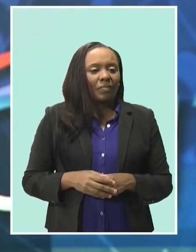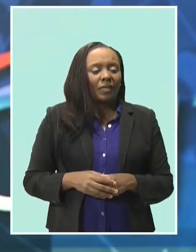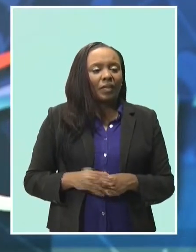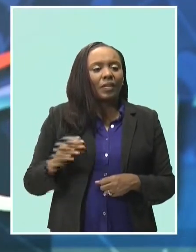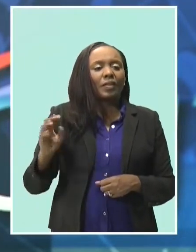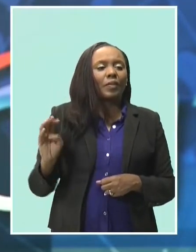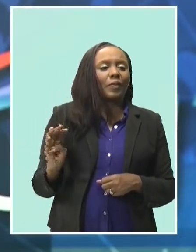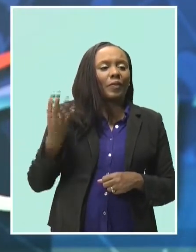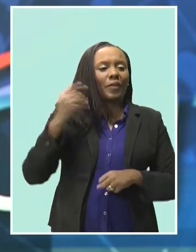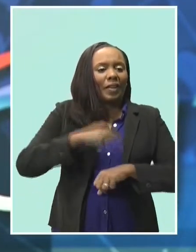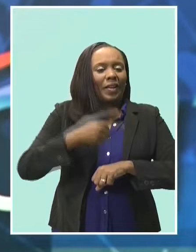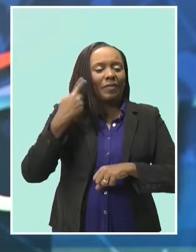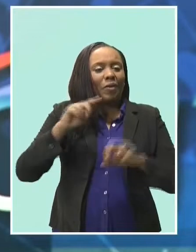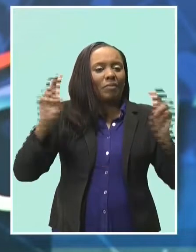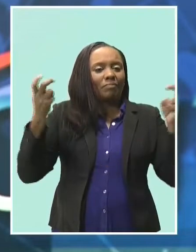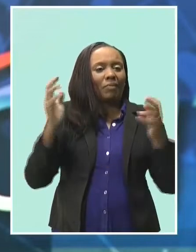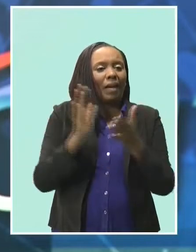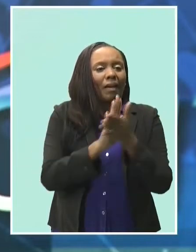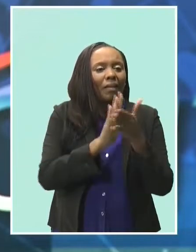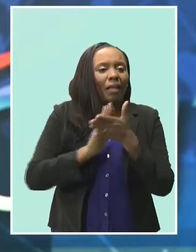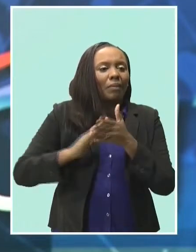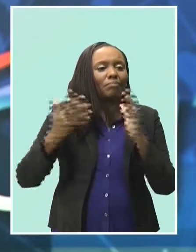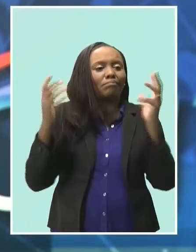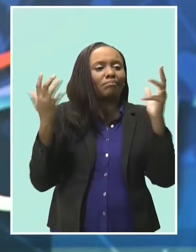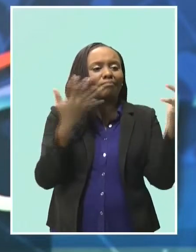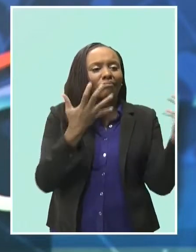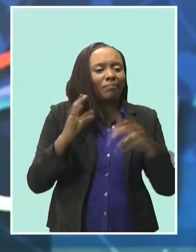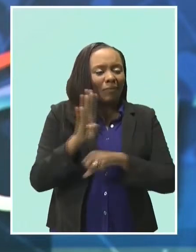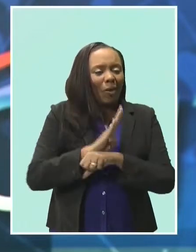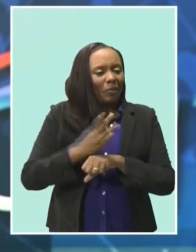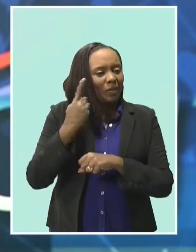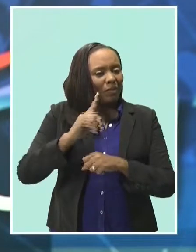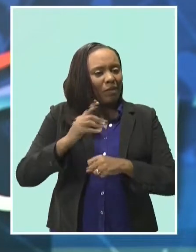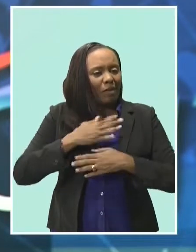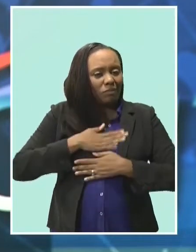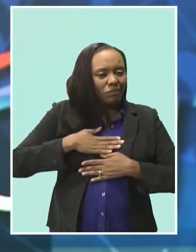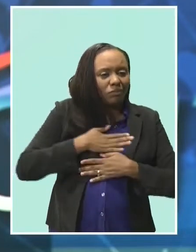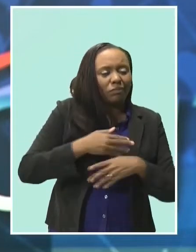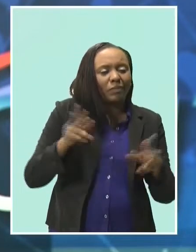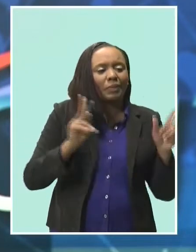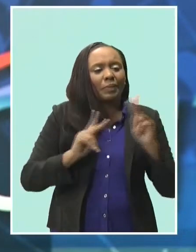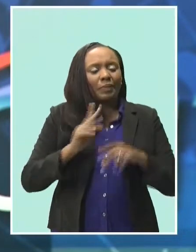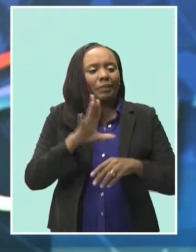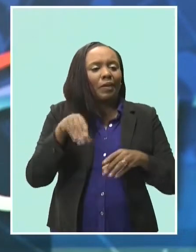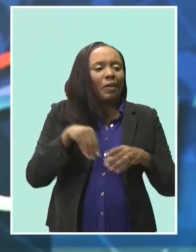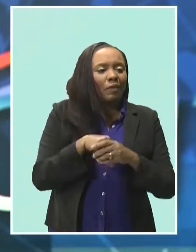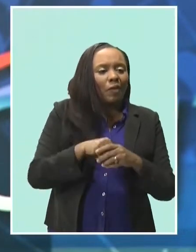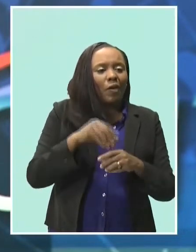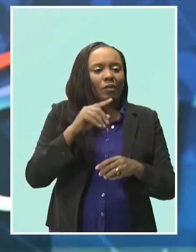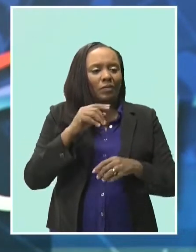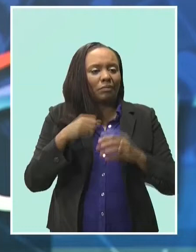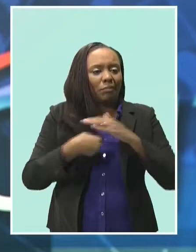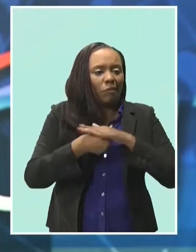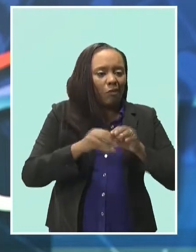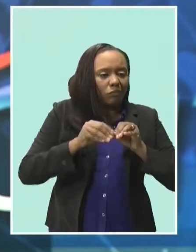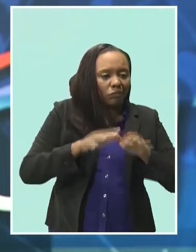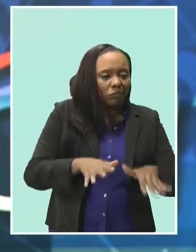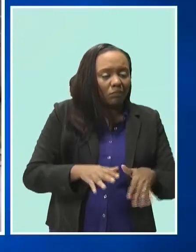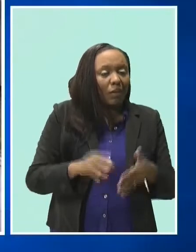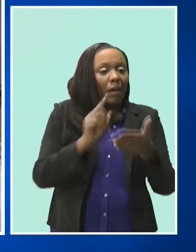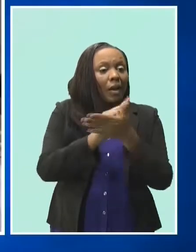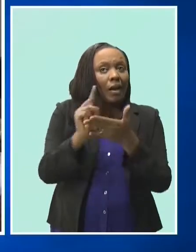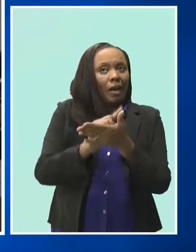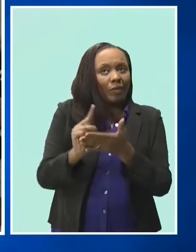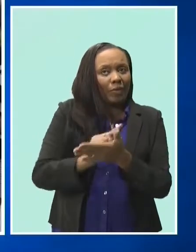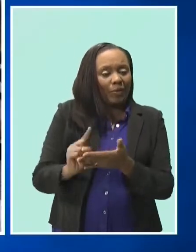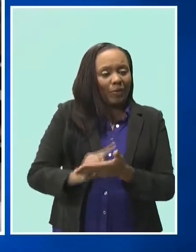Clap Barbados, the initiative aimed at showing appreciation for those on the front line of the fight against COVID-19. Each week, key groups